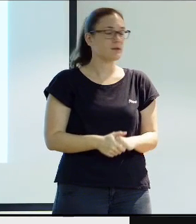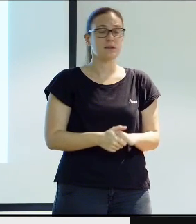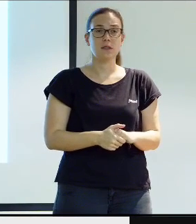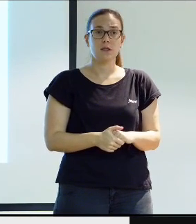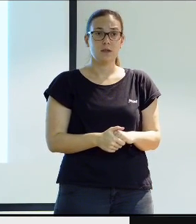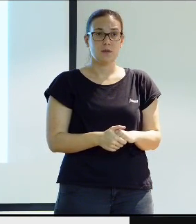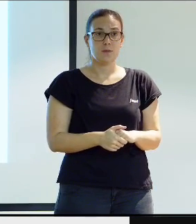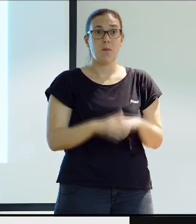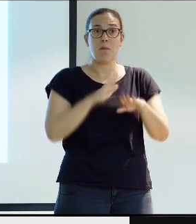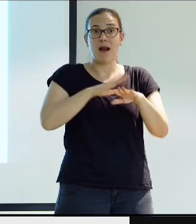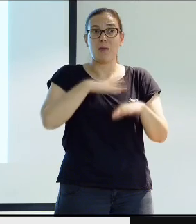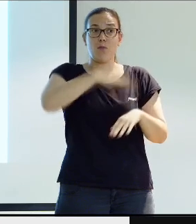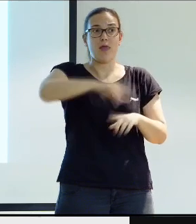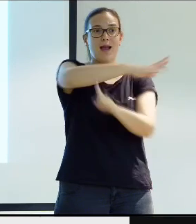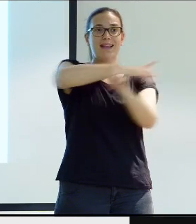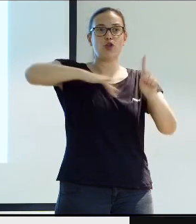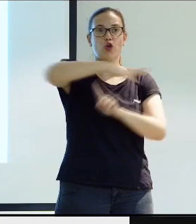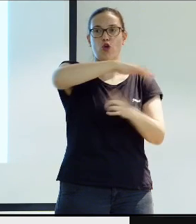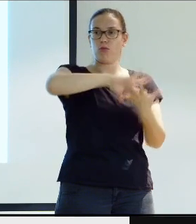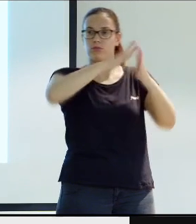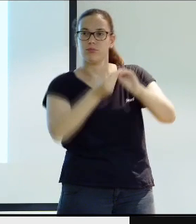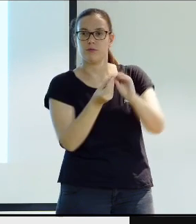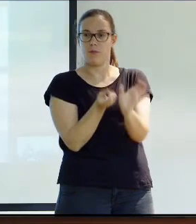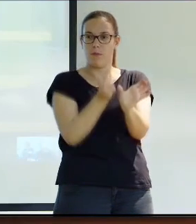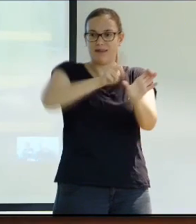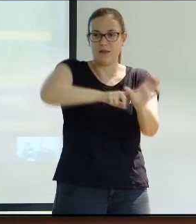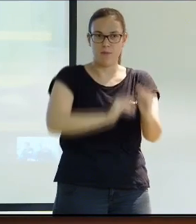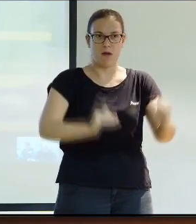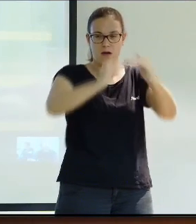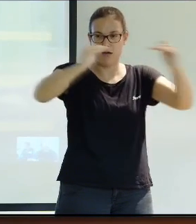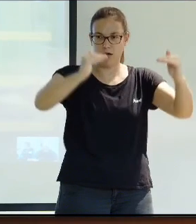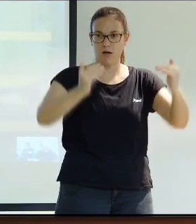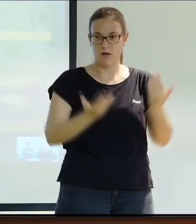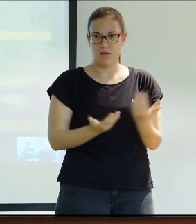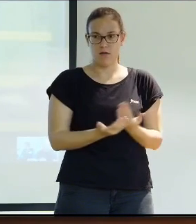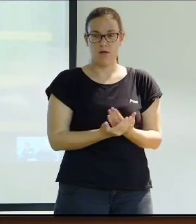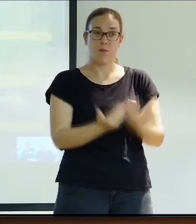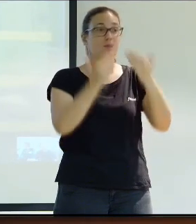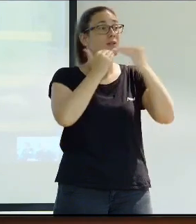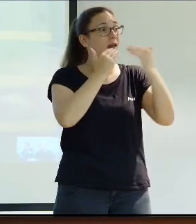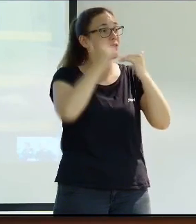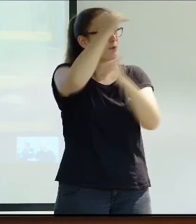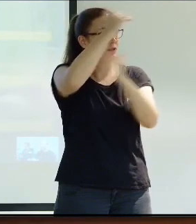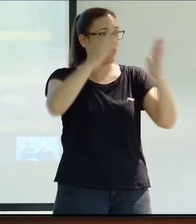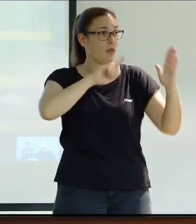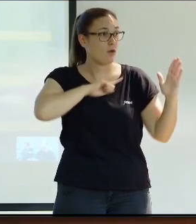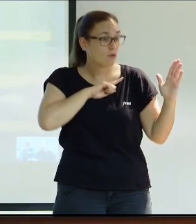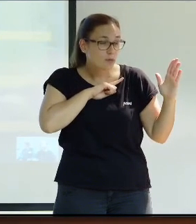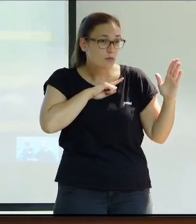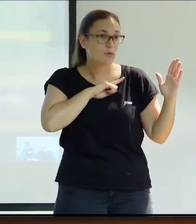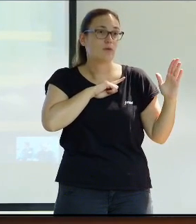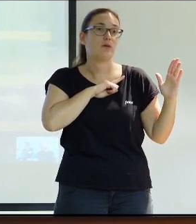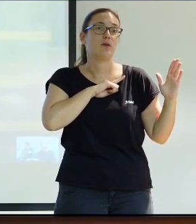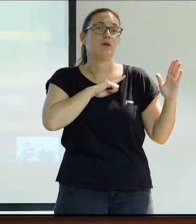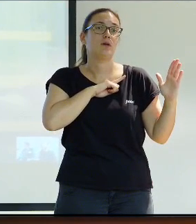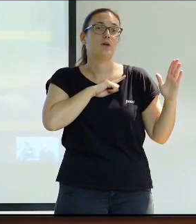and environments. And thereby I will say thank you for your attention, and I will of